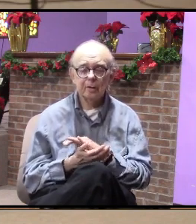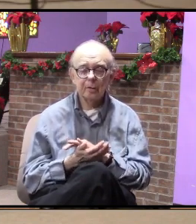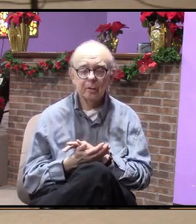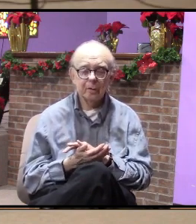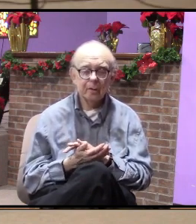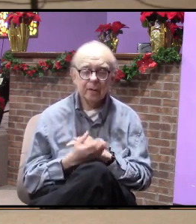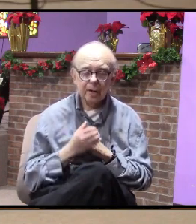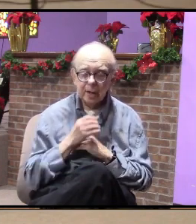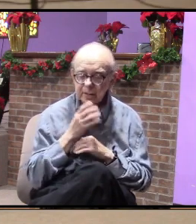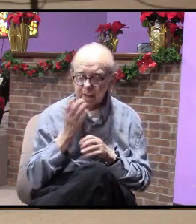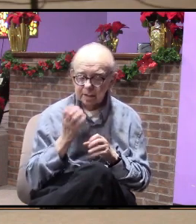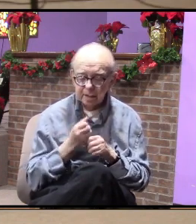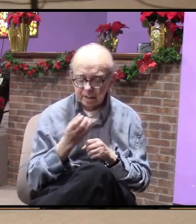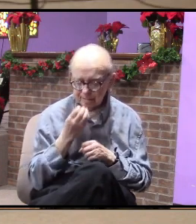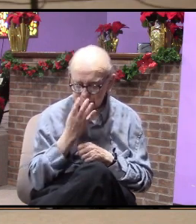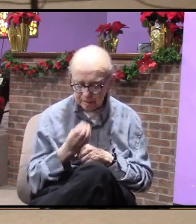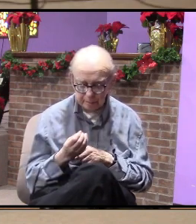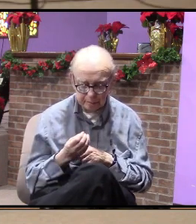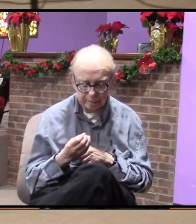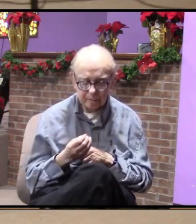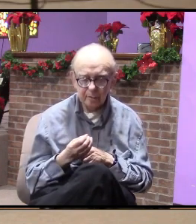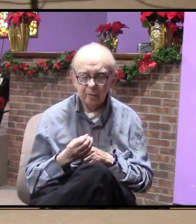not getting sleep.